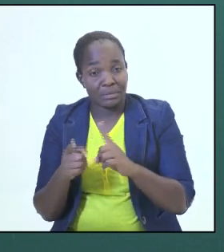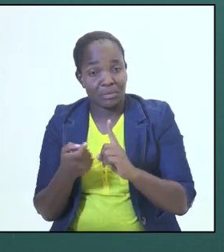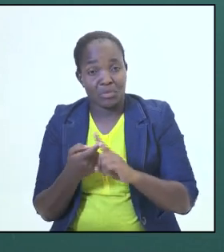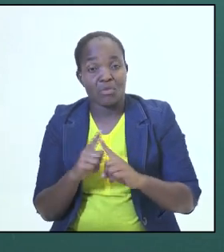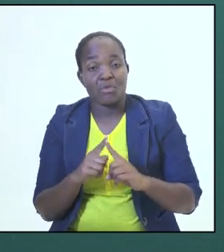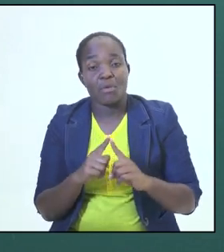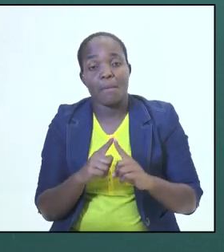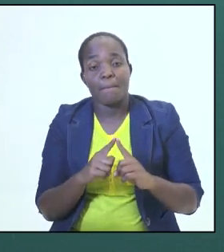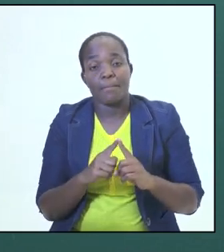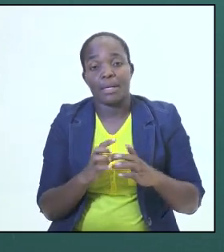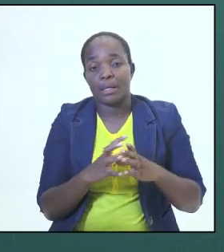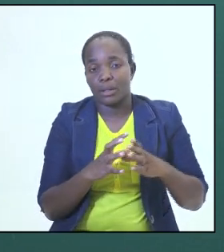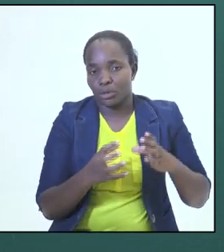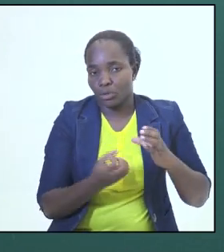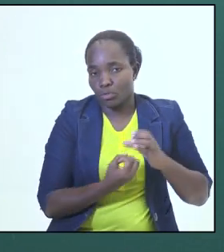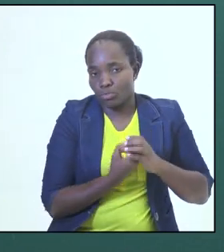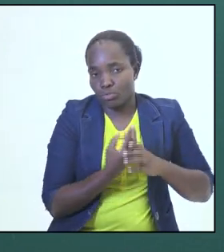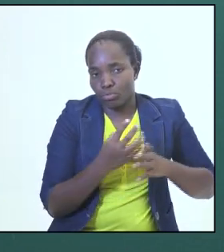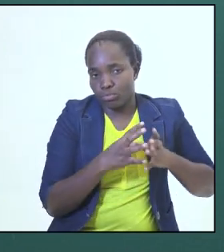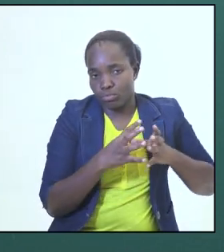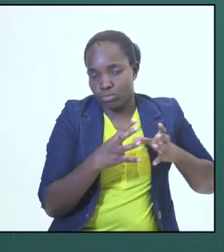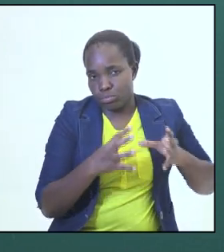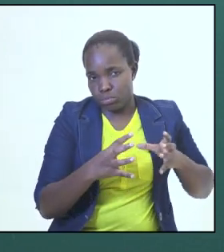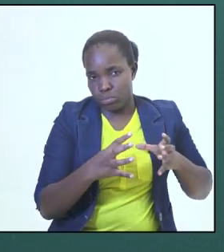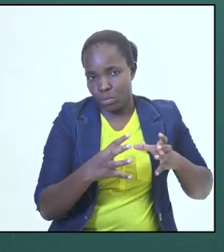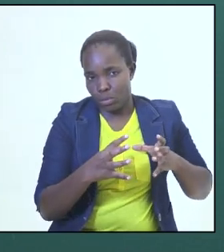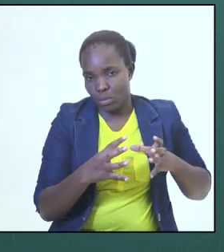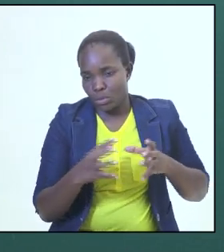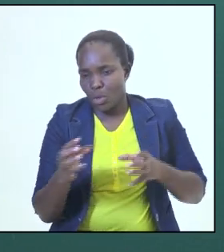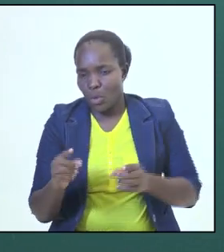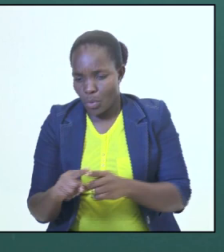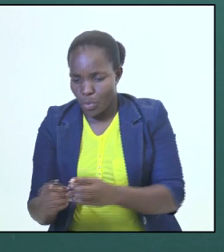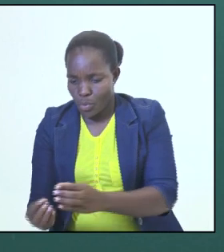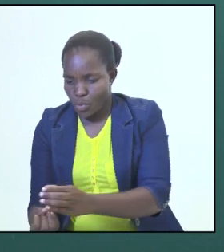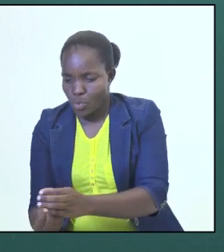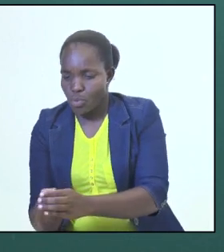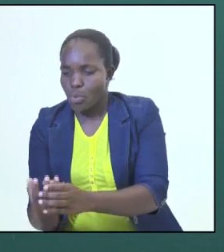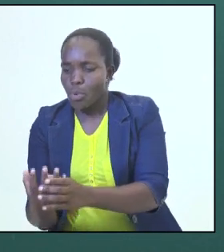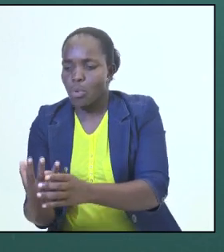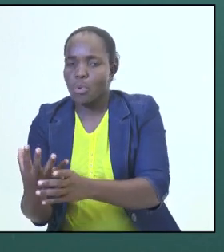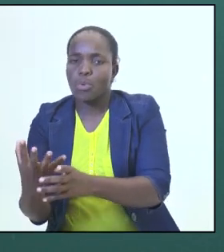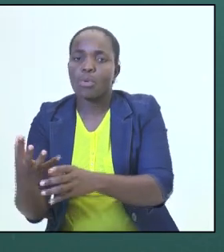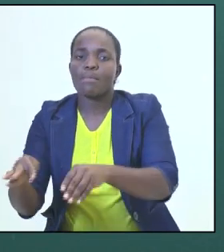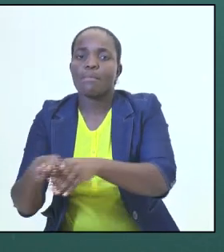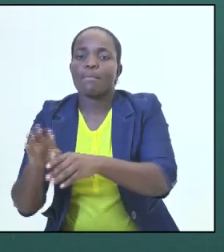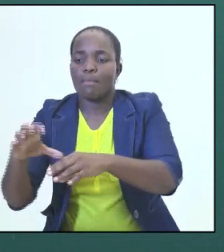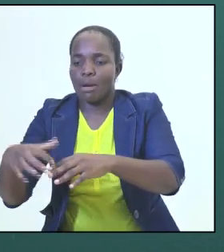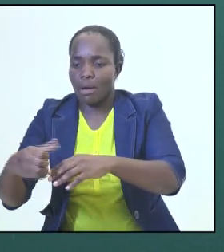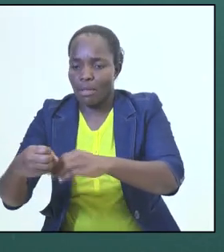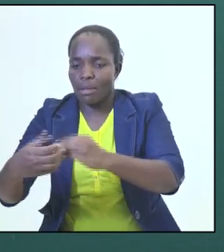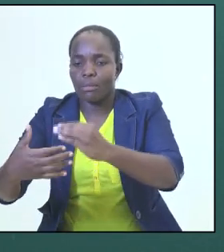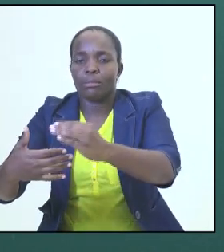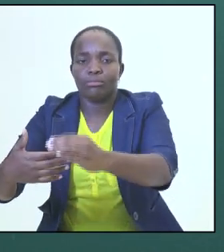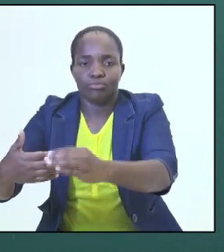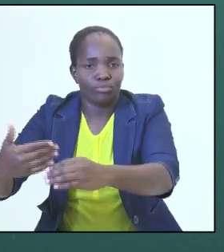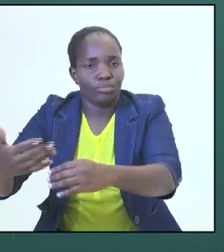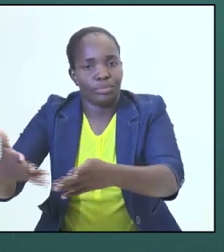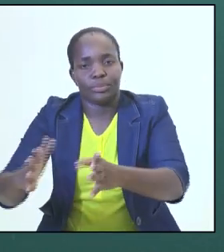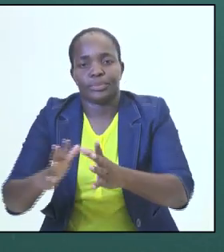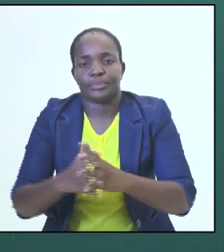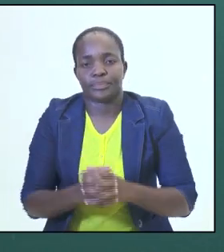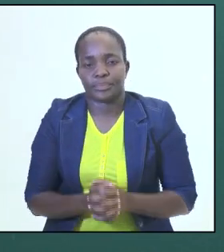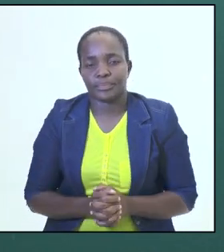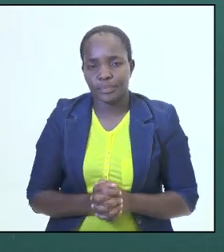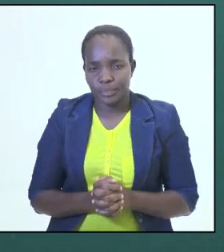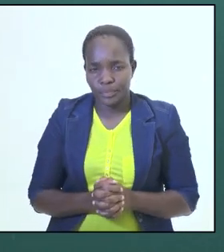parents. These seeds will later germinate and grow into the next generation. Plants may either self-pollinate